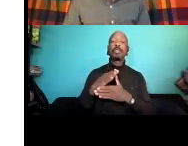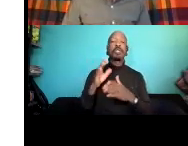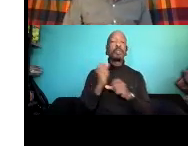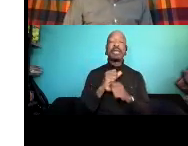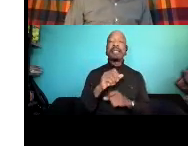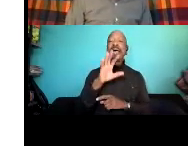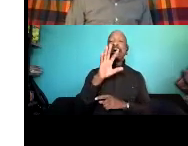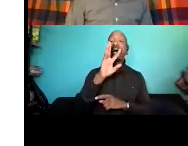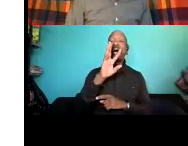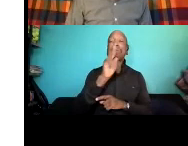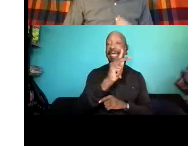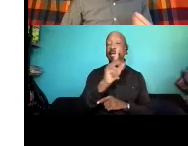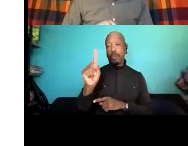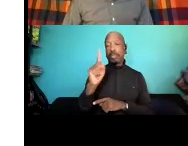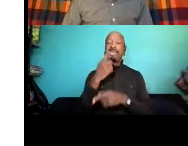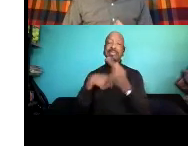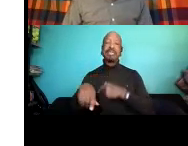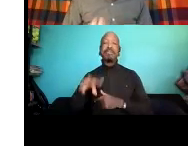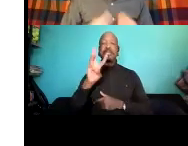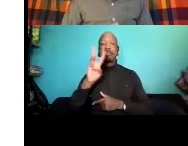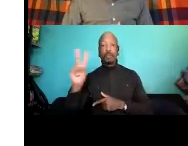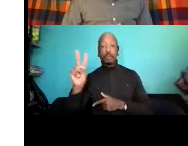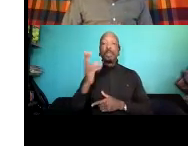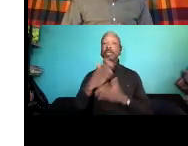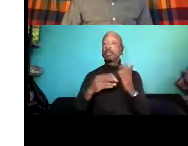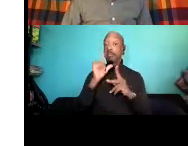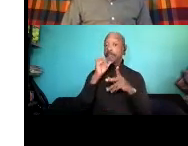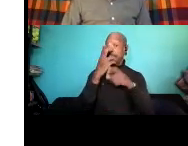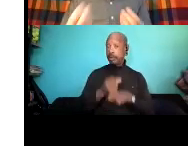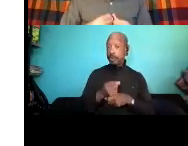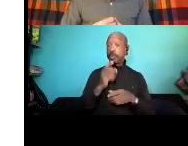W-2. Some people aren't used to receiving K-1s